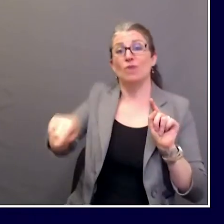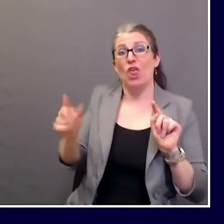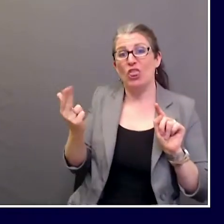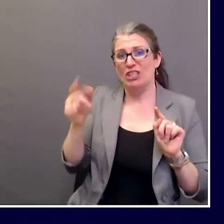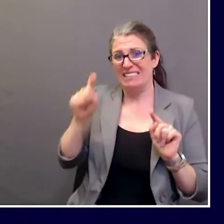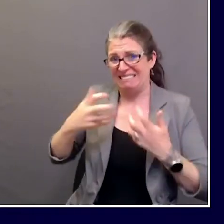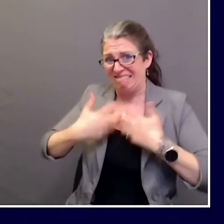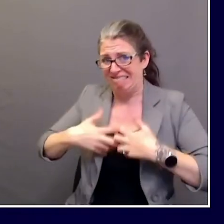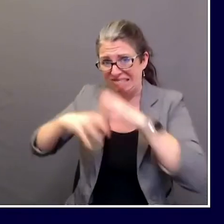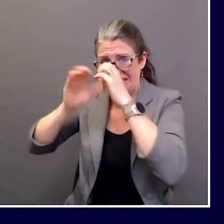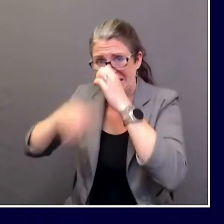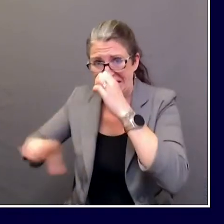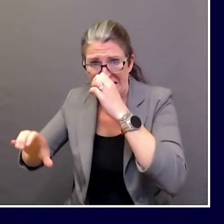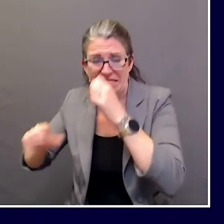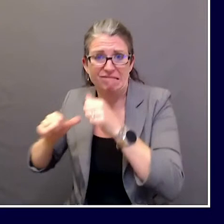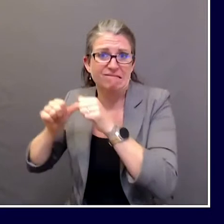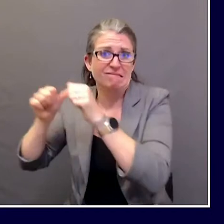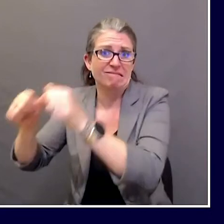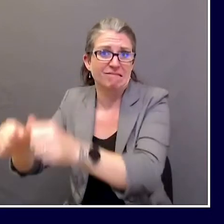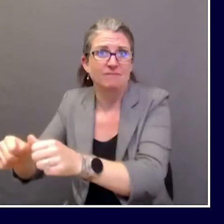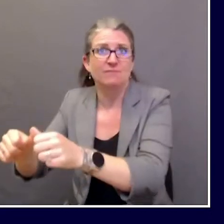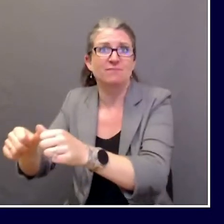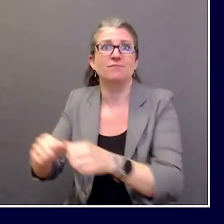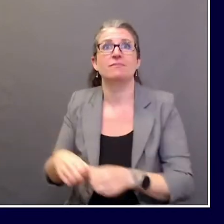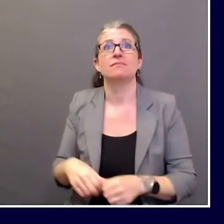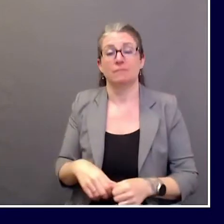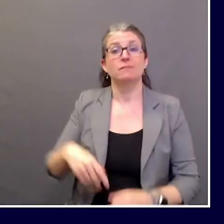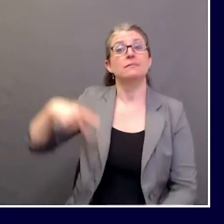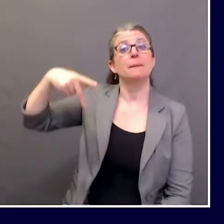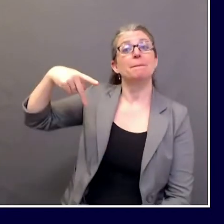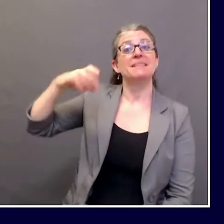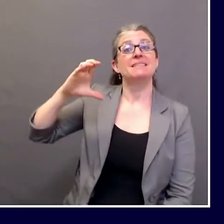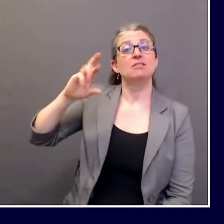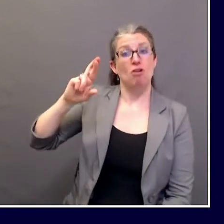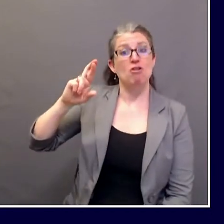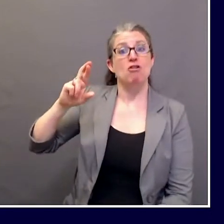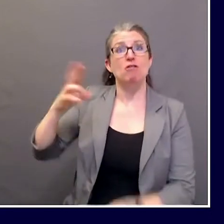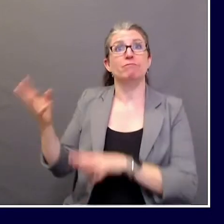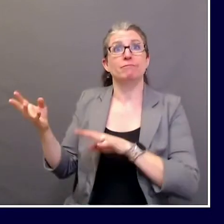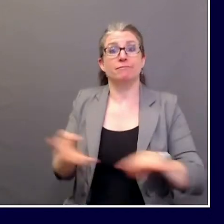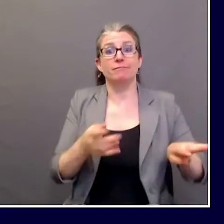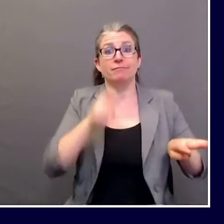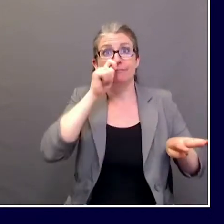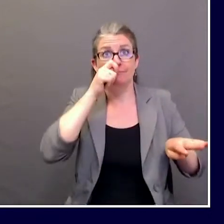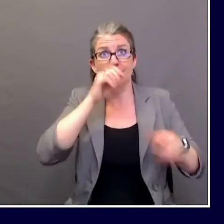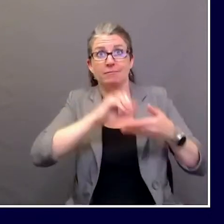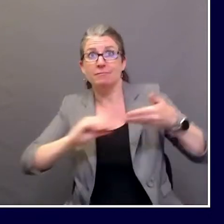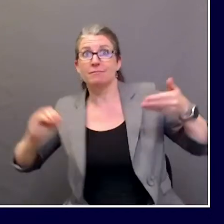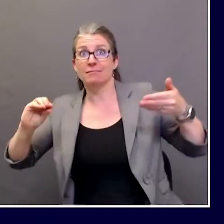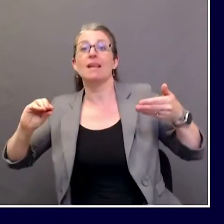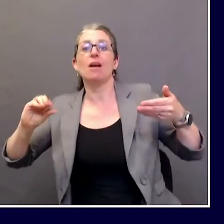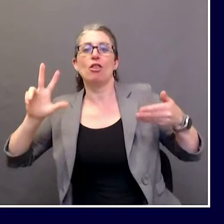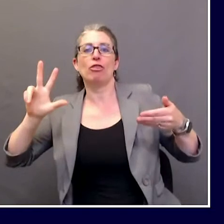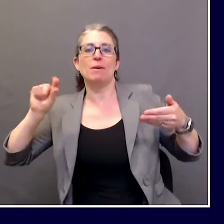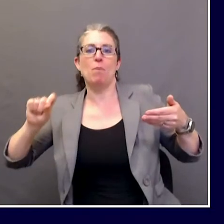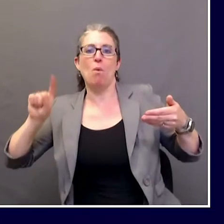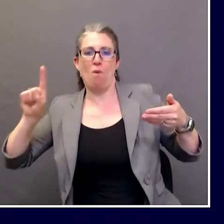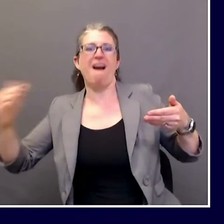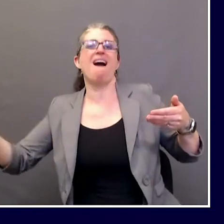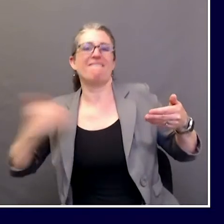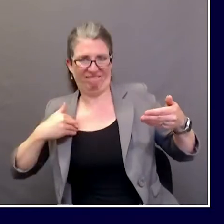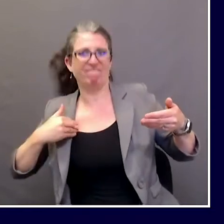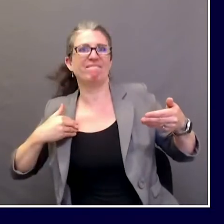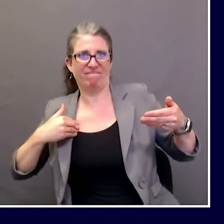at 3.1%. with a testing volume of 671 PCR tests that are